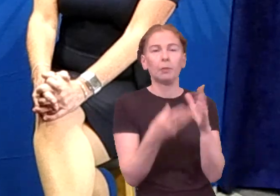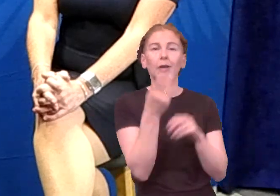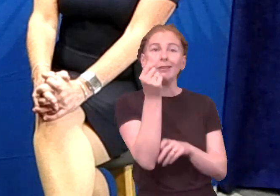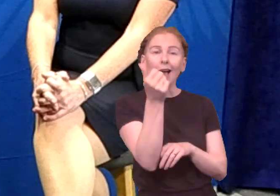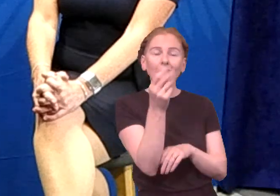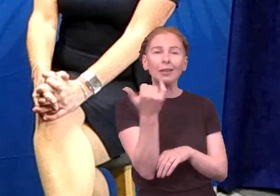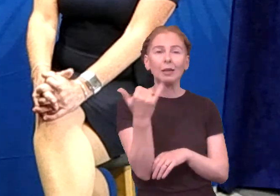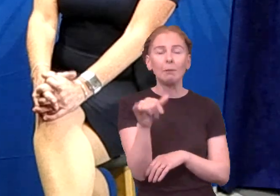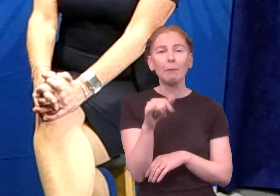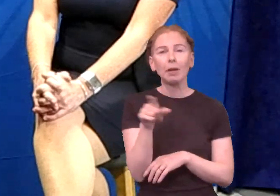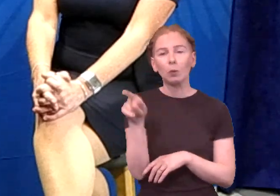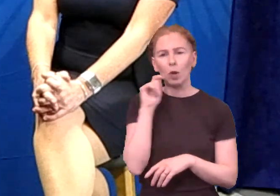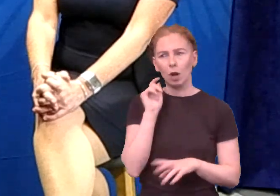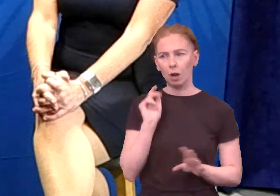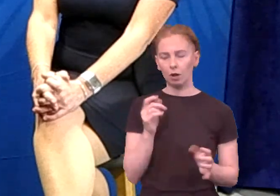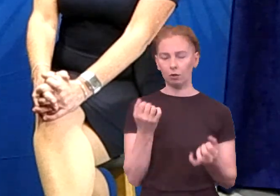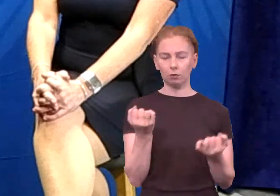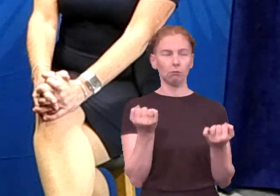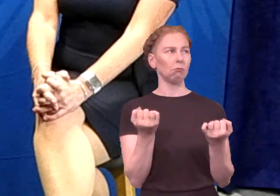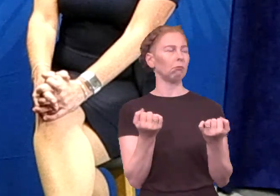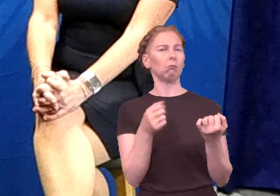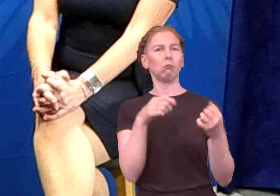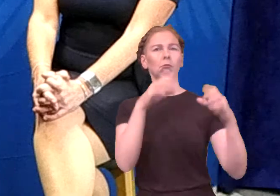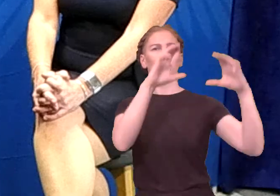or exploiters, fast food